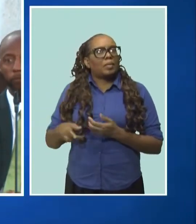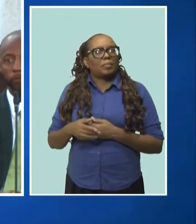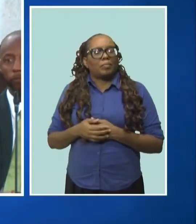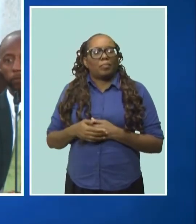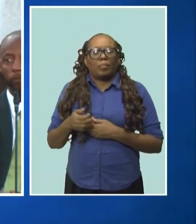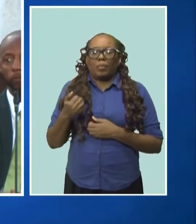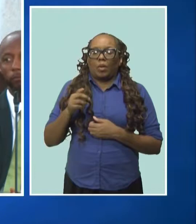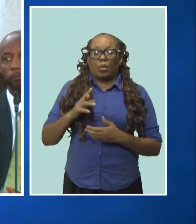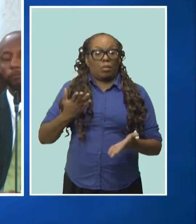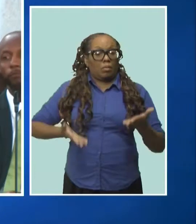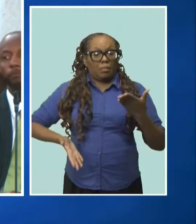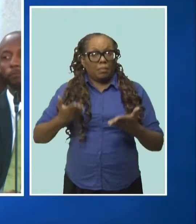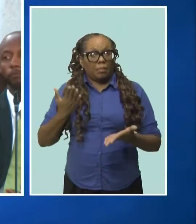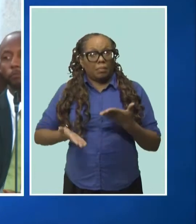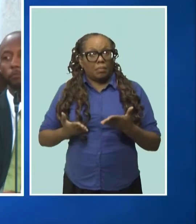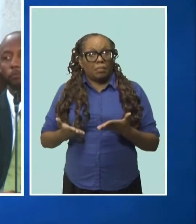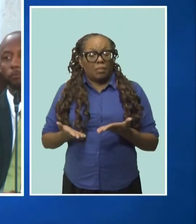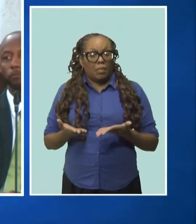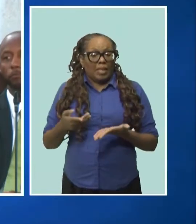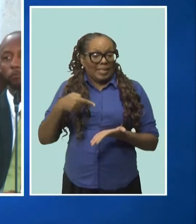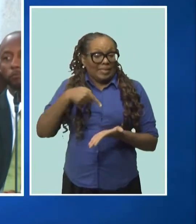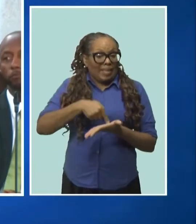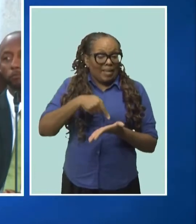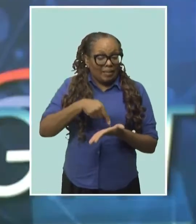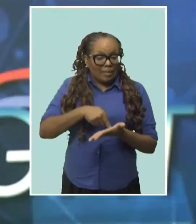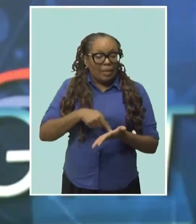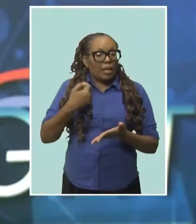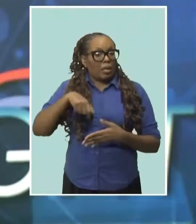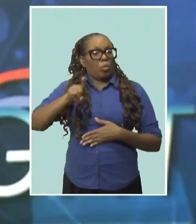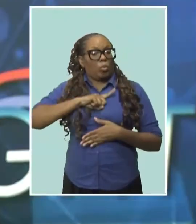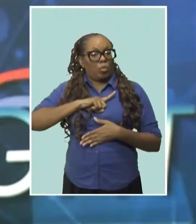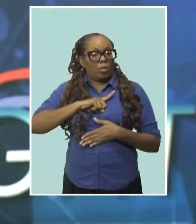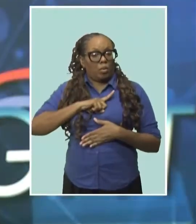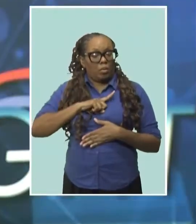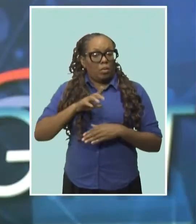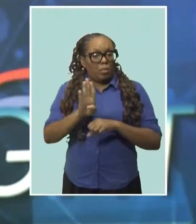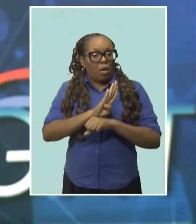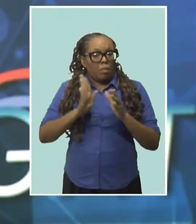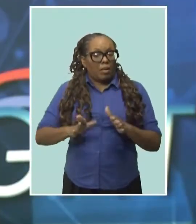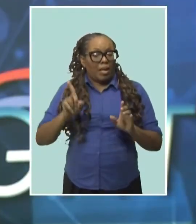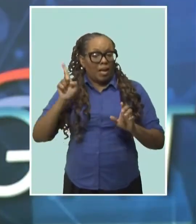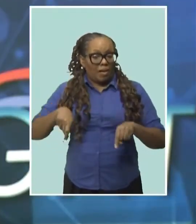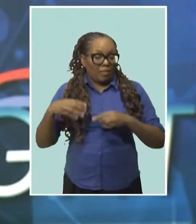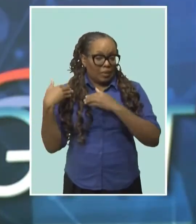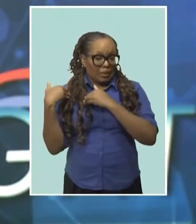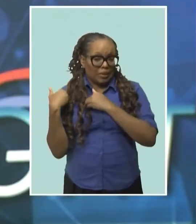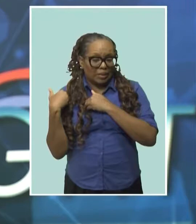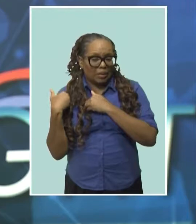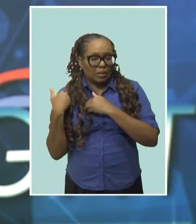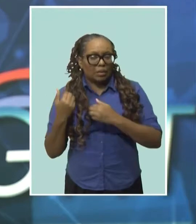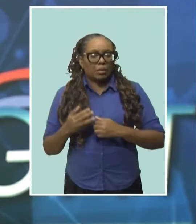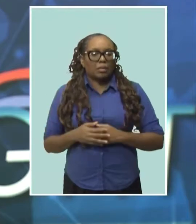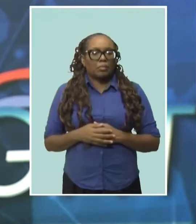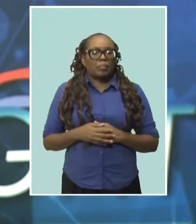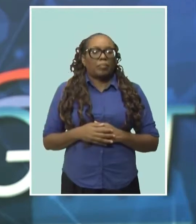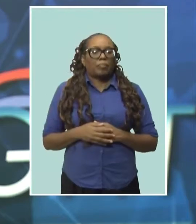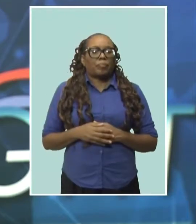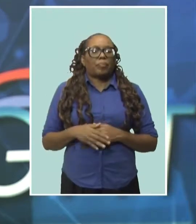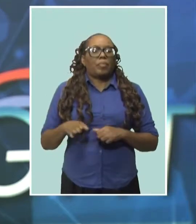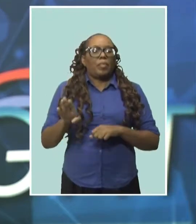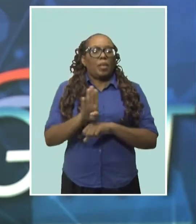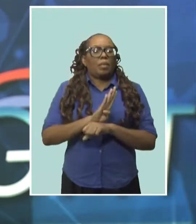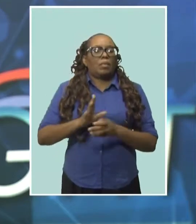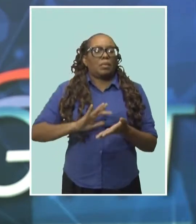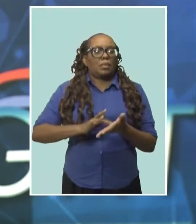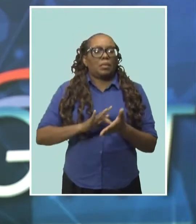offering of debt to the people of Barbados. The Barbados Pharmaceutical Society says the changes to the